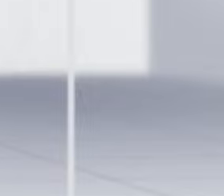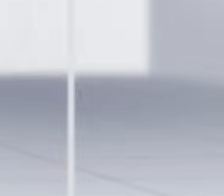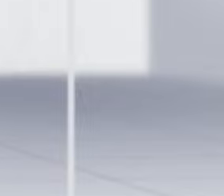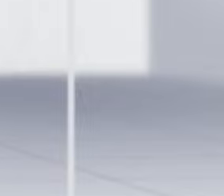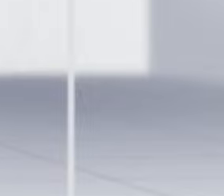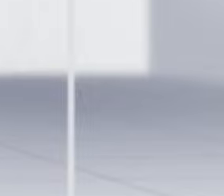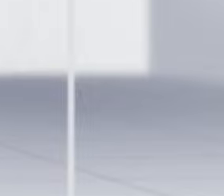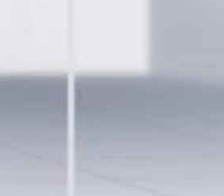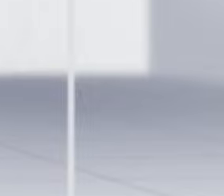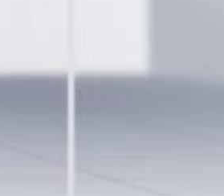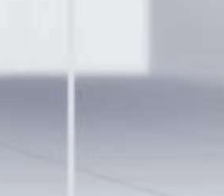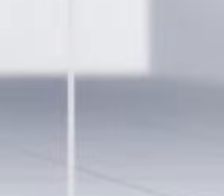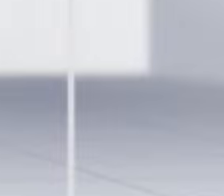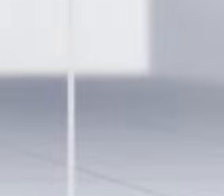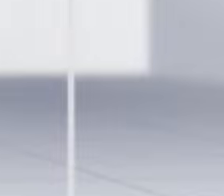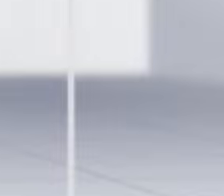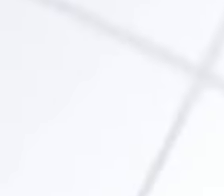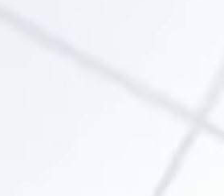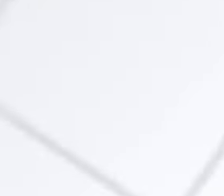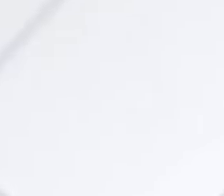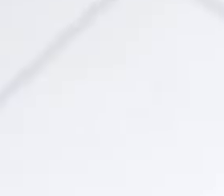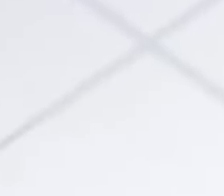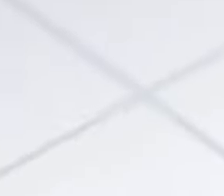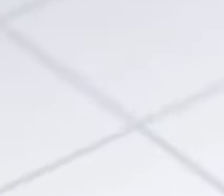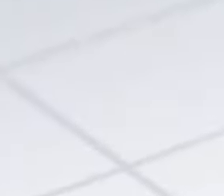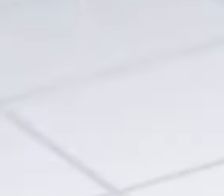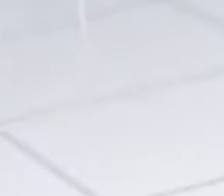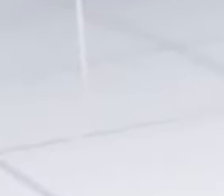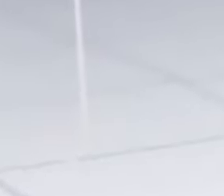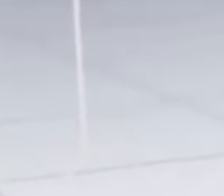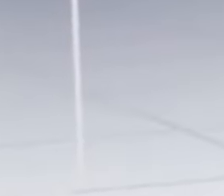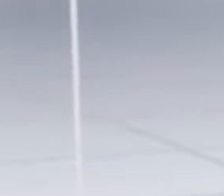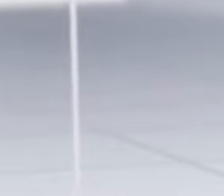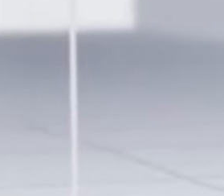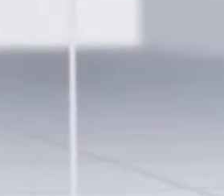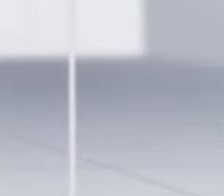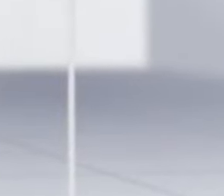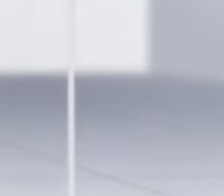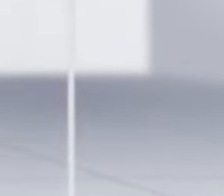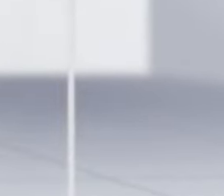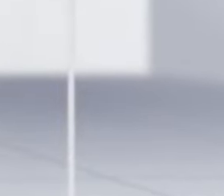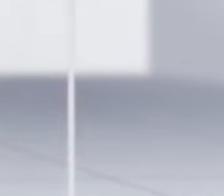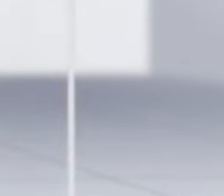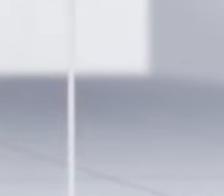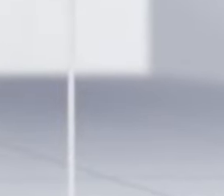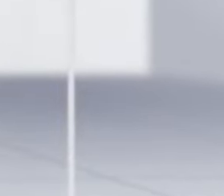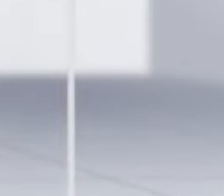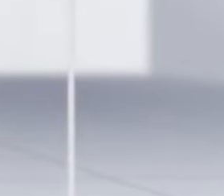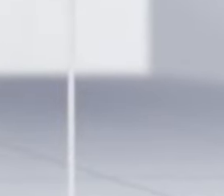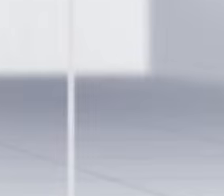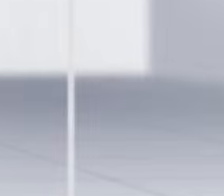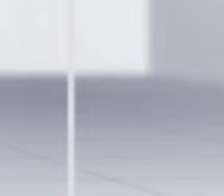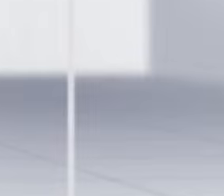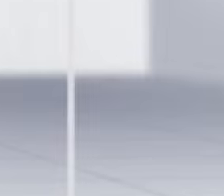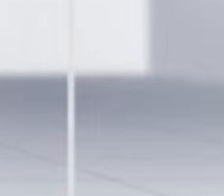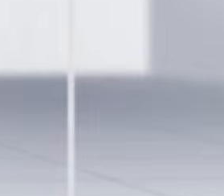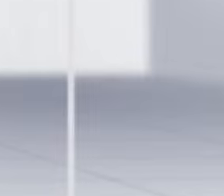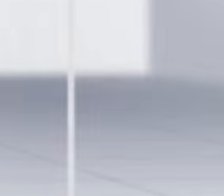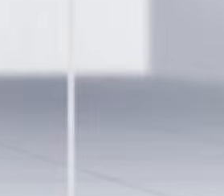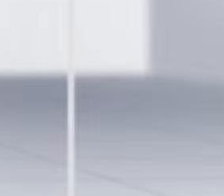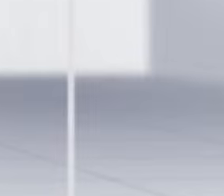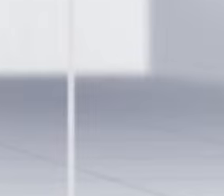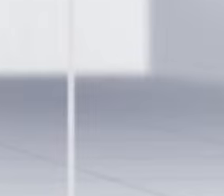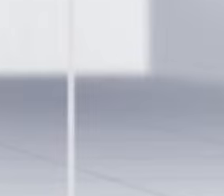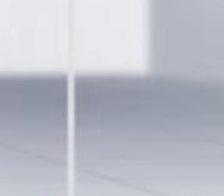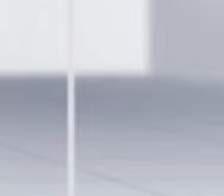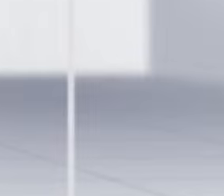grapes, avocado, and apples. In 2023, an increased amount of cargo arrived from Kenya, including 4,000